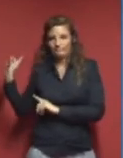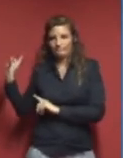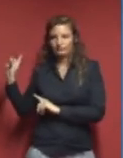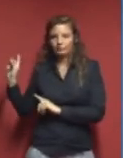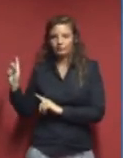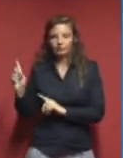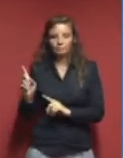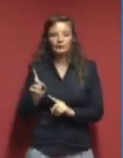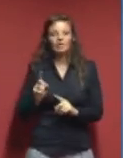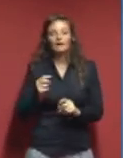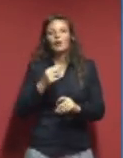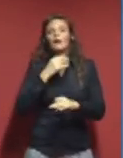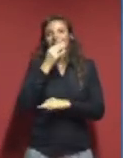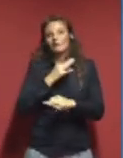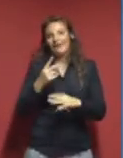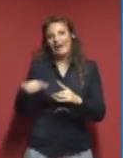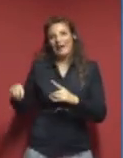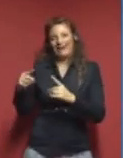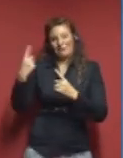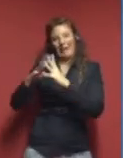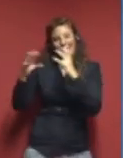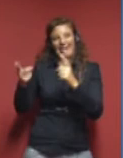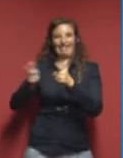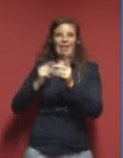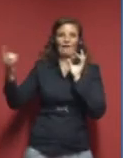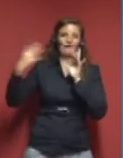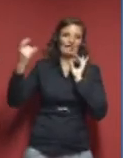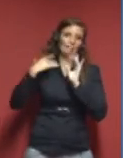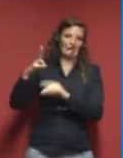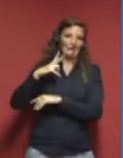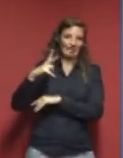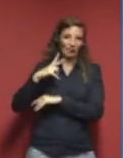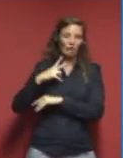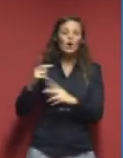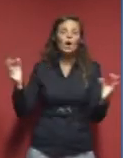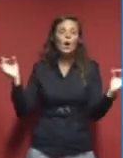them. Cut sushi paper, more drawing,